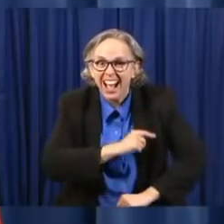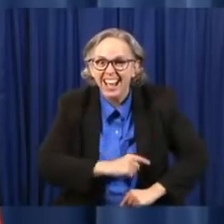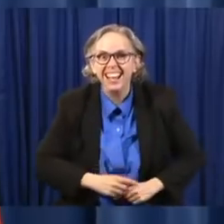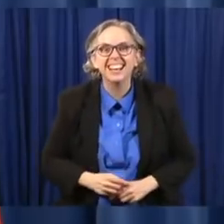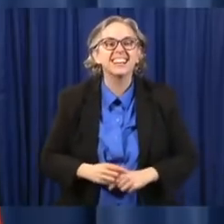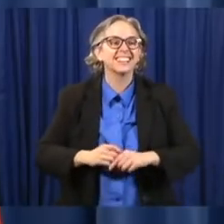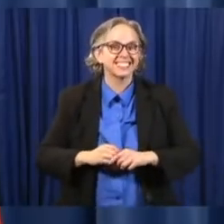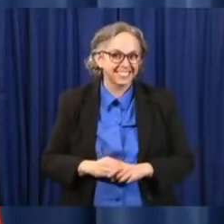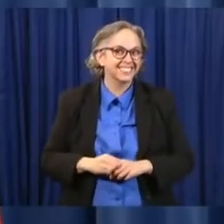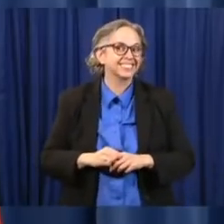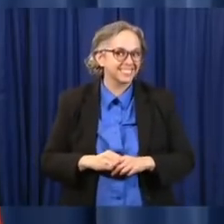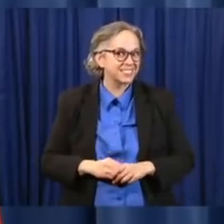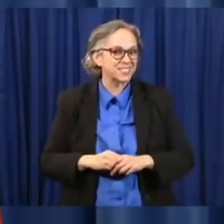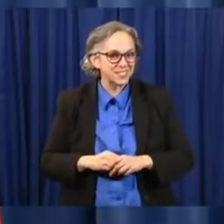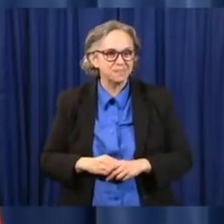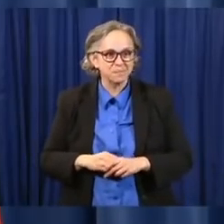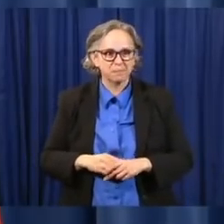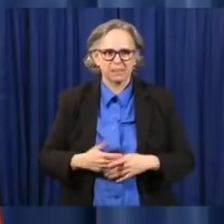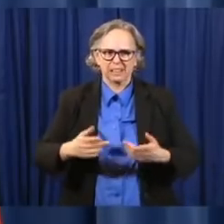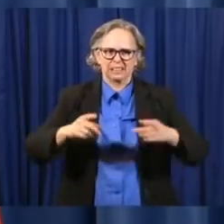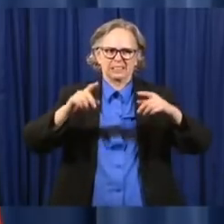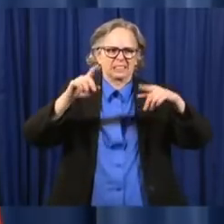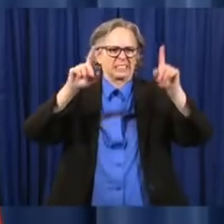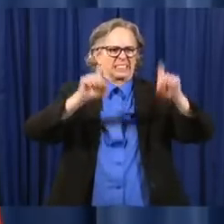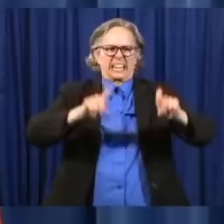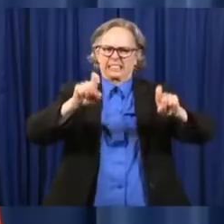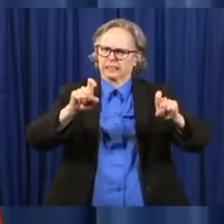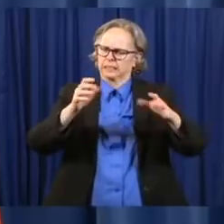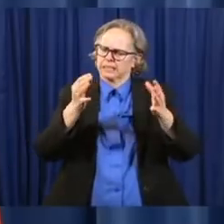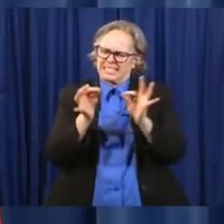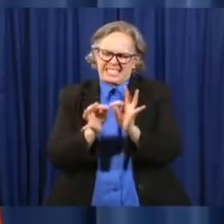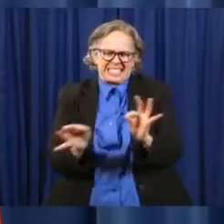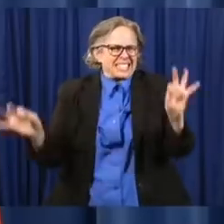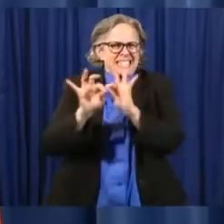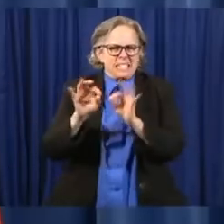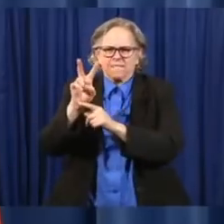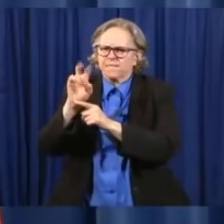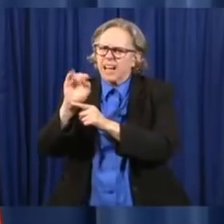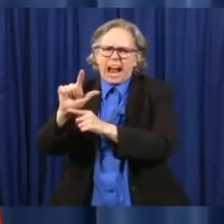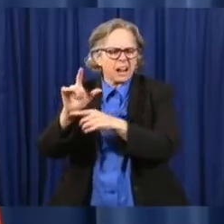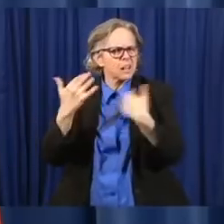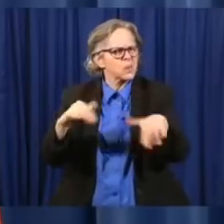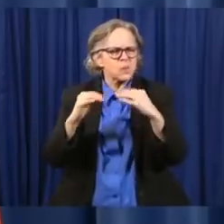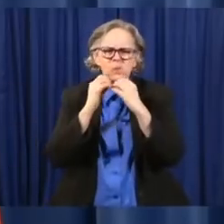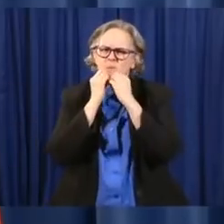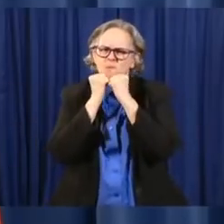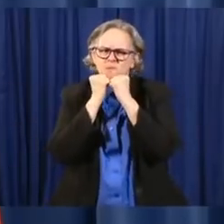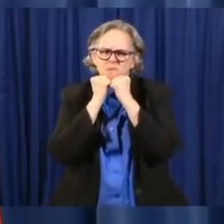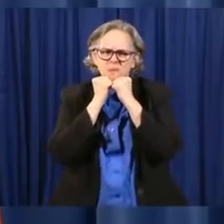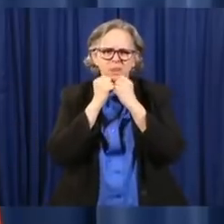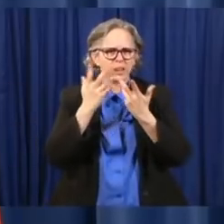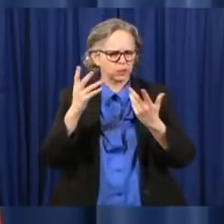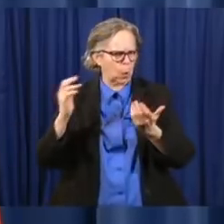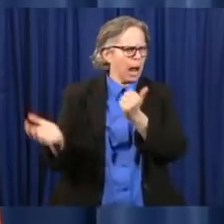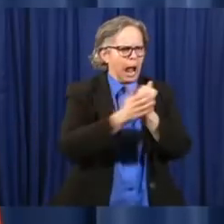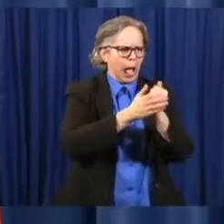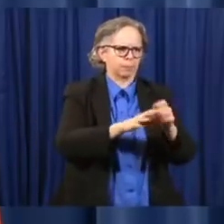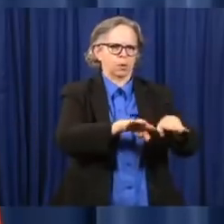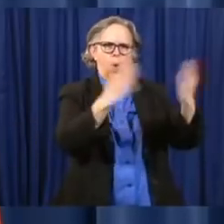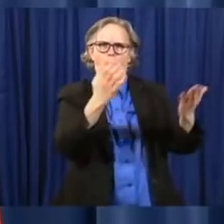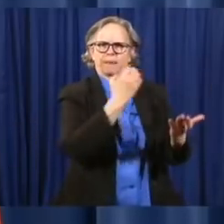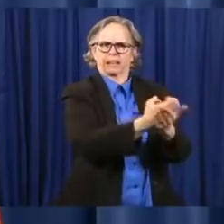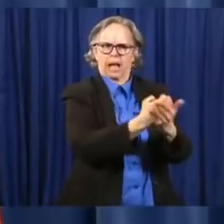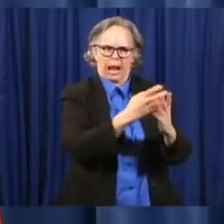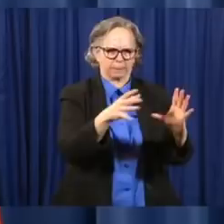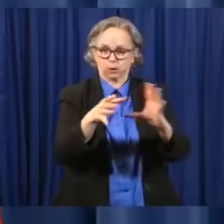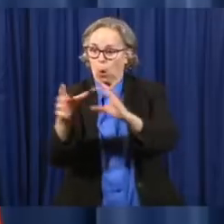Testing is vital as we begin to reopen our economy. We want to